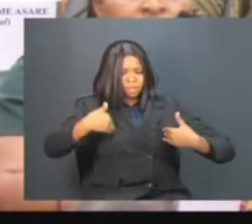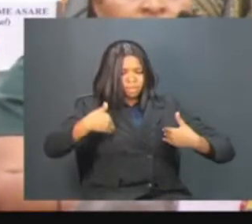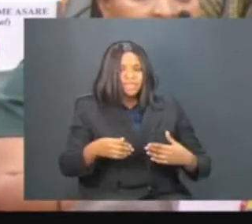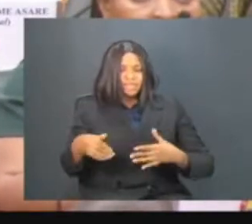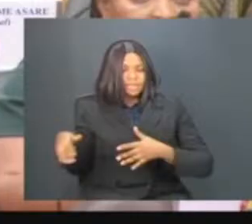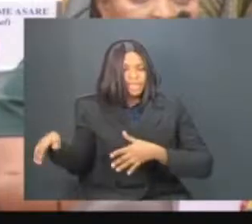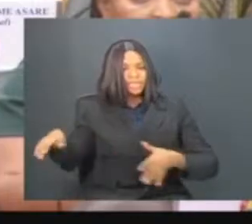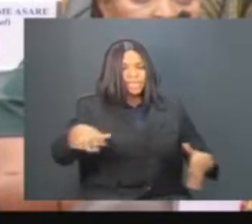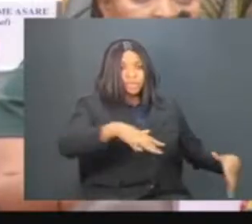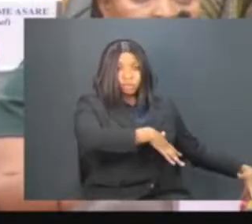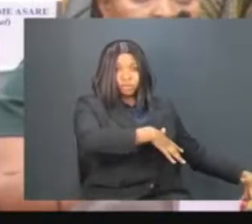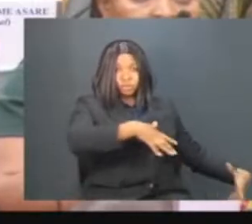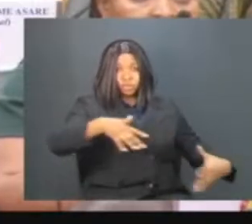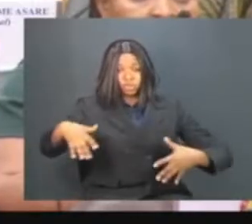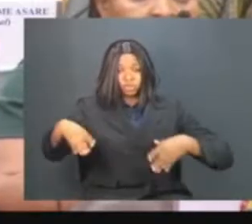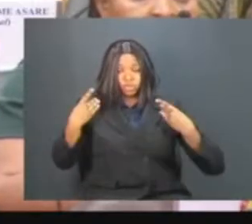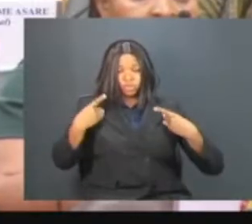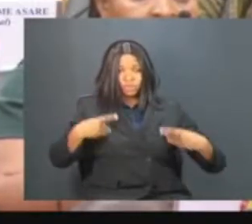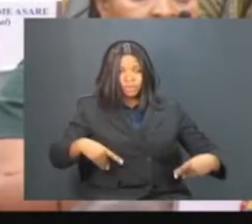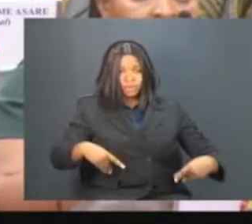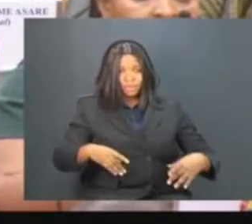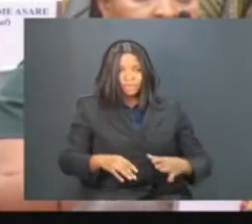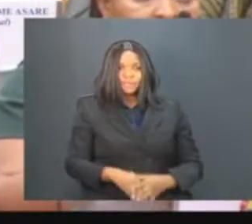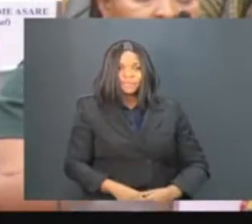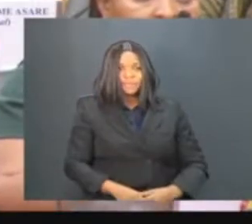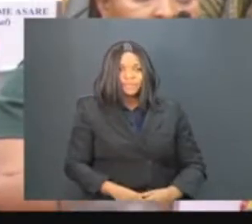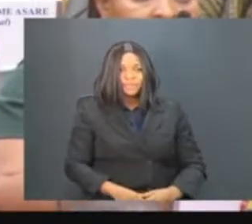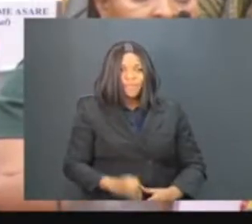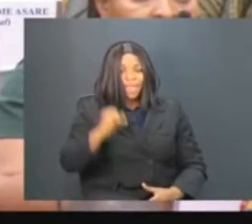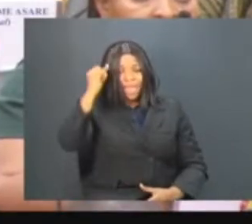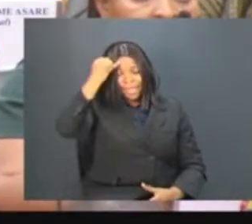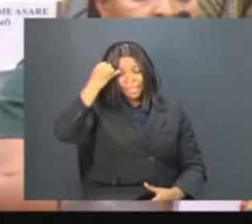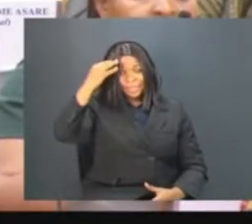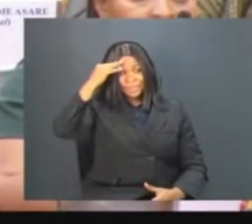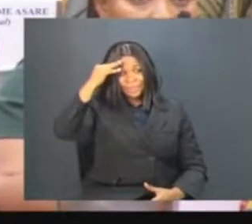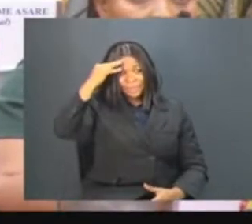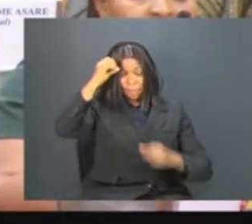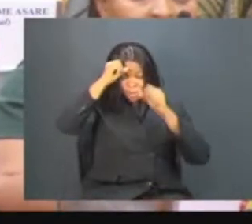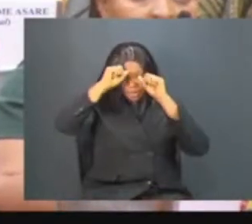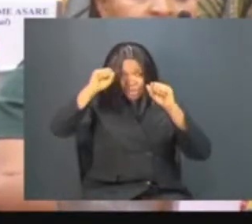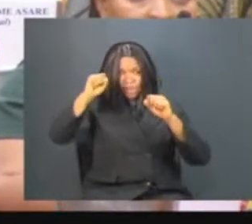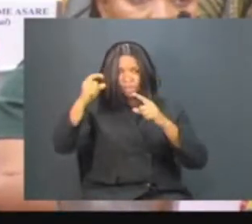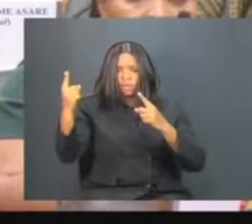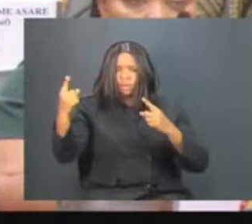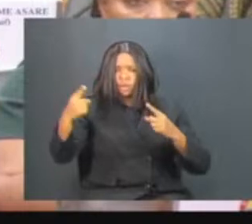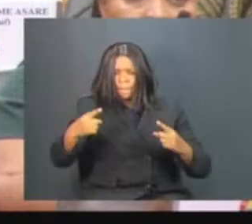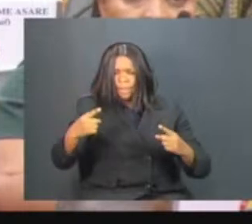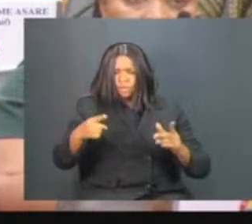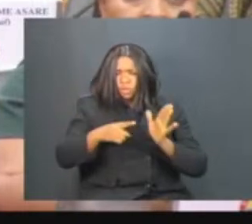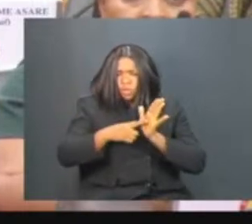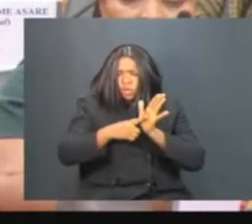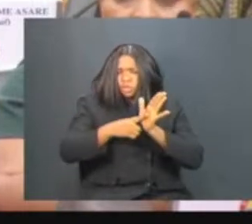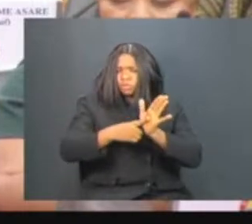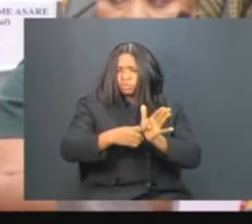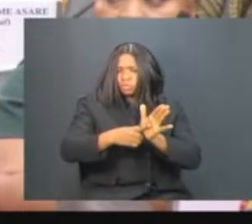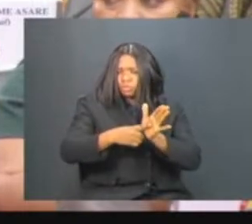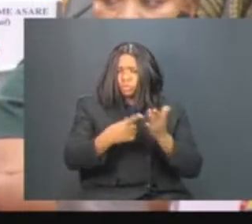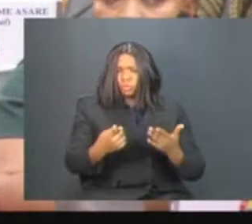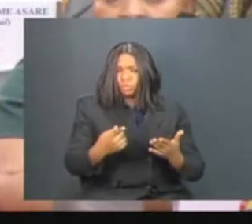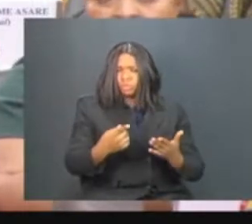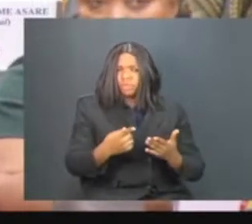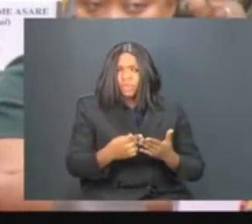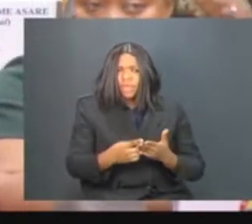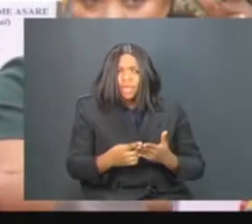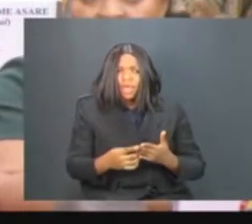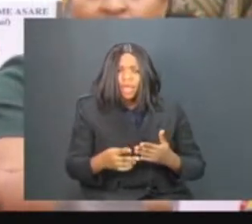Dramani Mahama has given expression to the productivity and export of